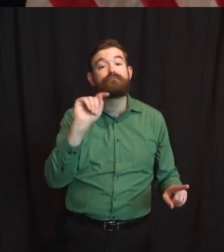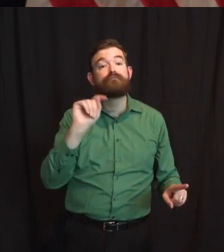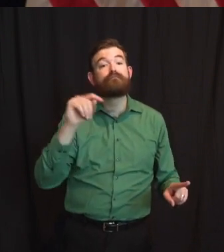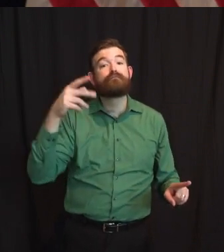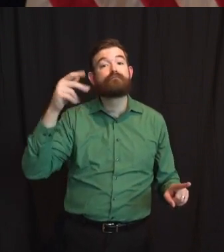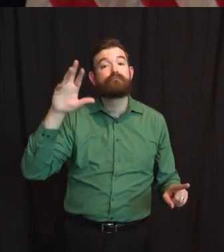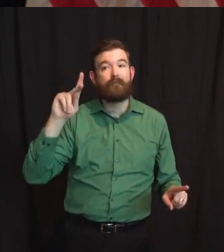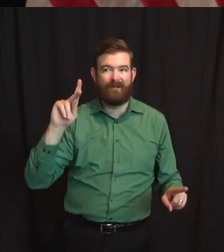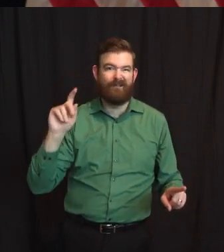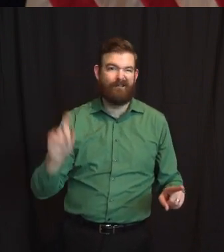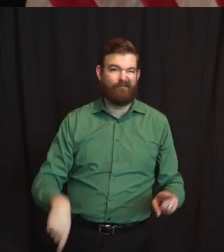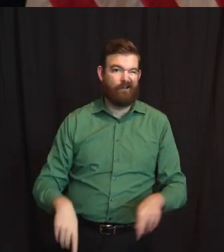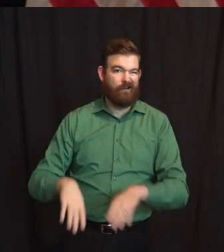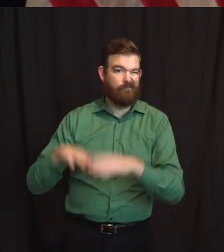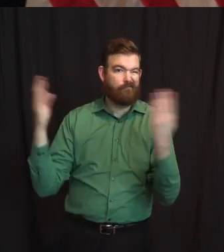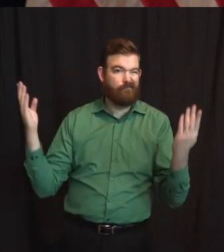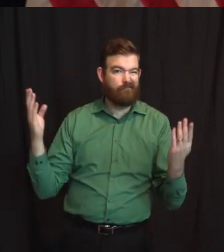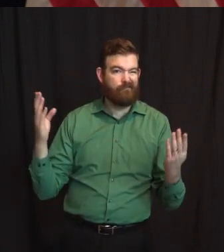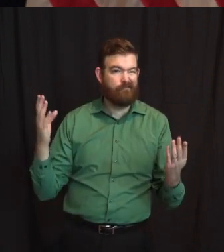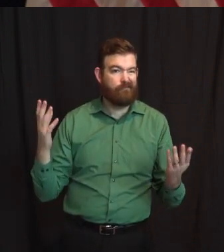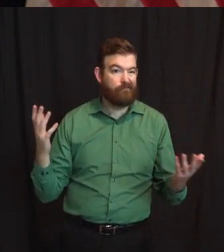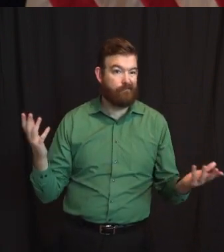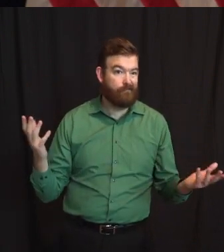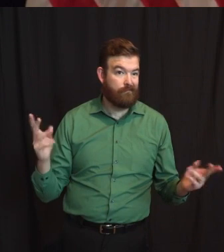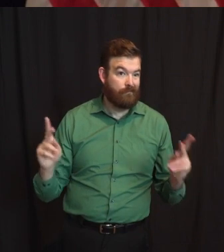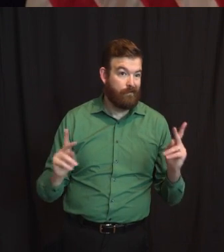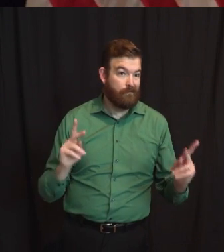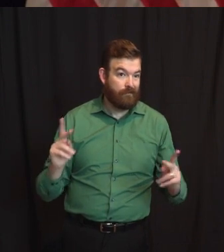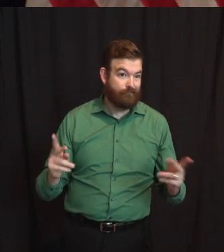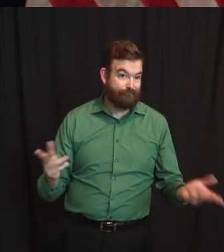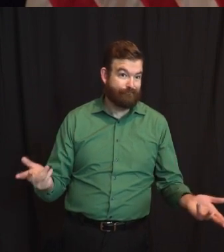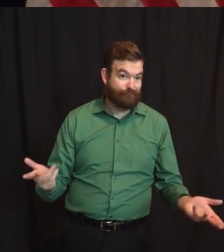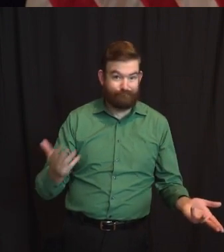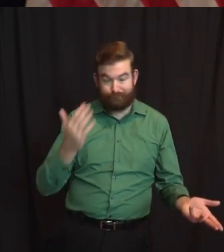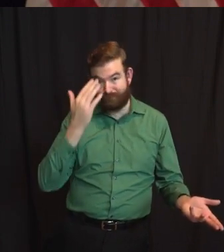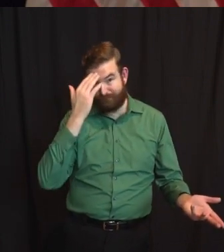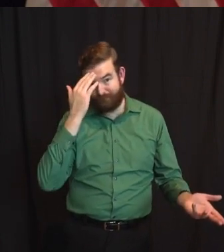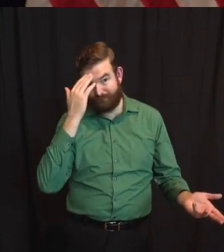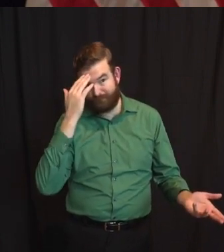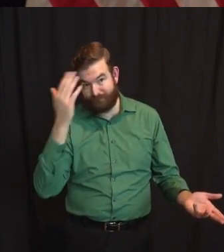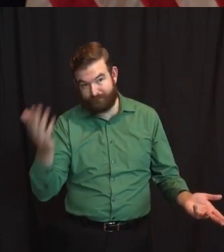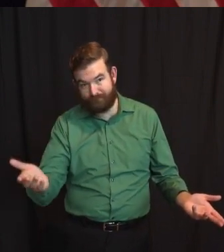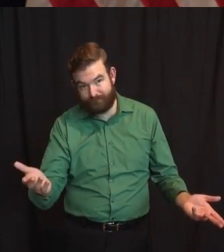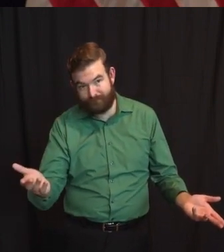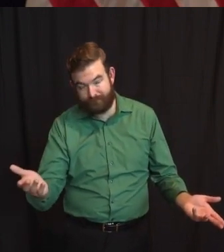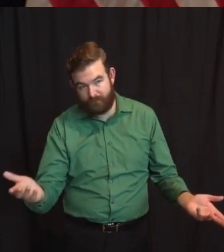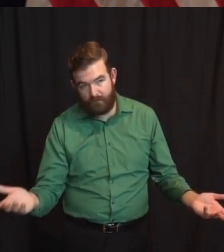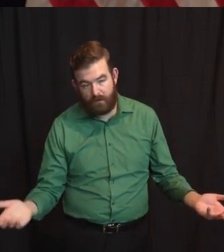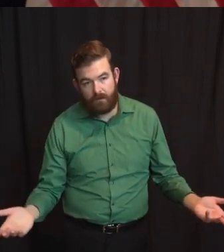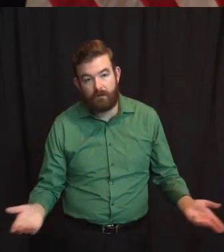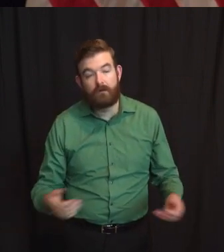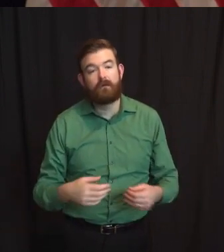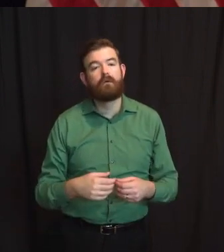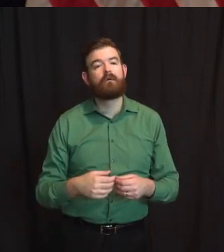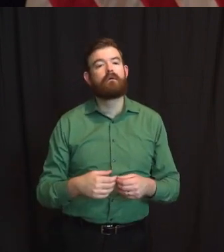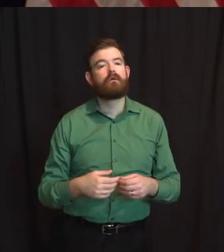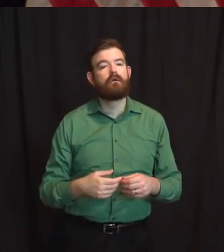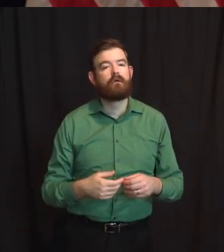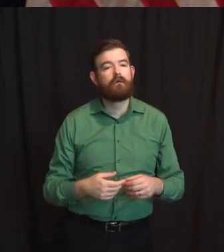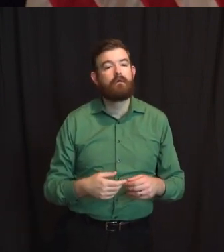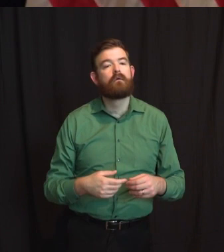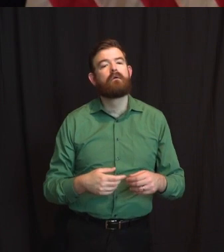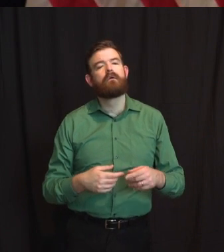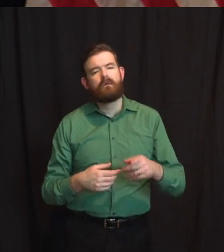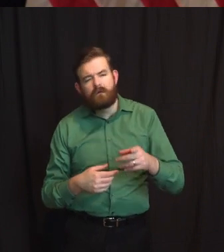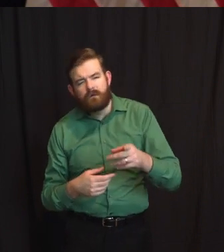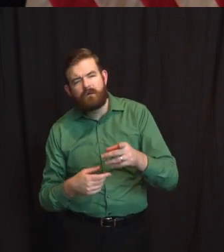we had some unintended consequences. Brent, this is nothing personal, but I believe your wallet may have fallen out of your back pocket there, and I want to make sure